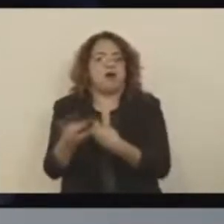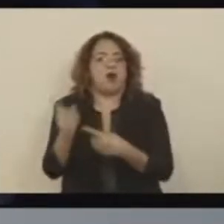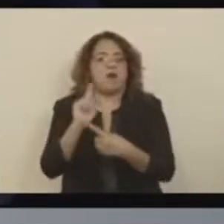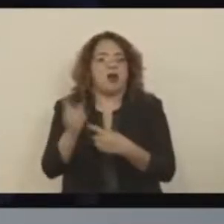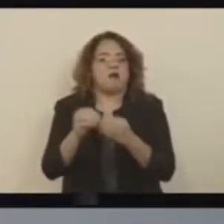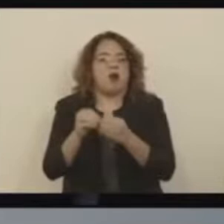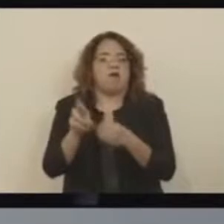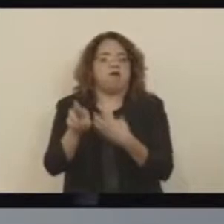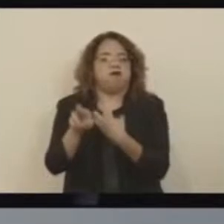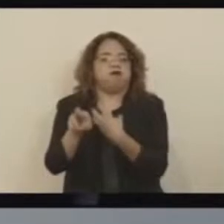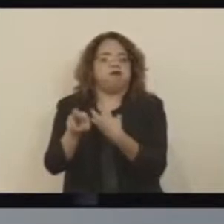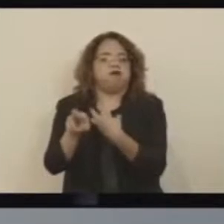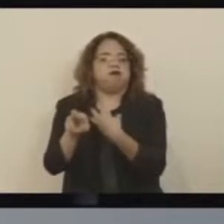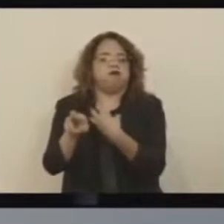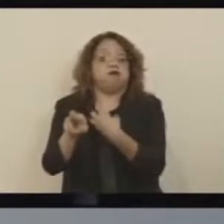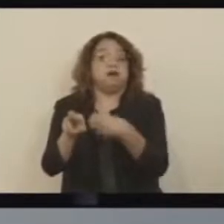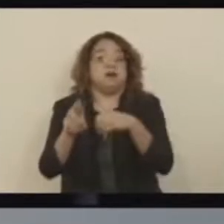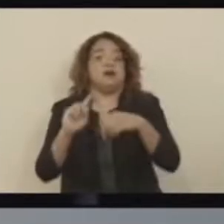Copy, Baja.